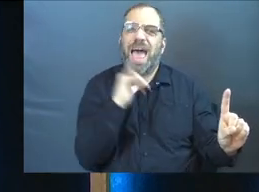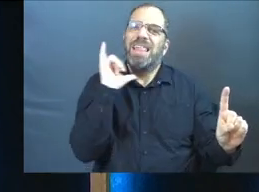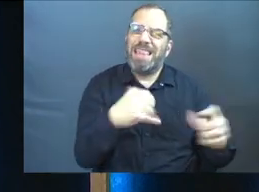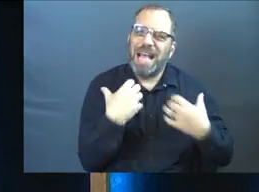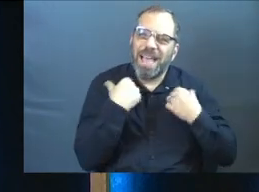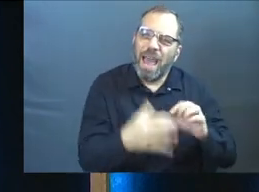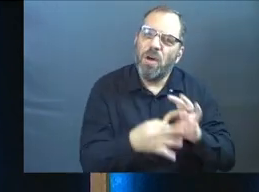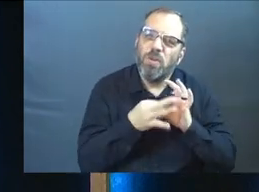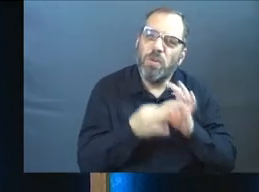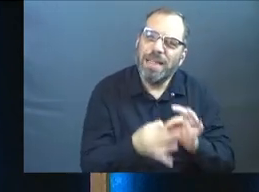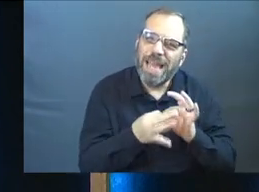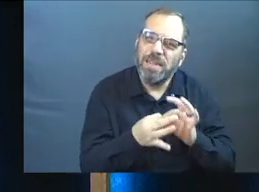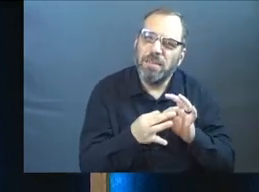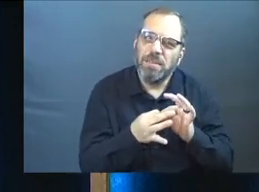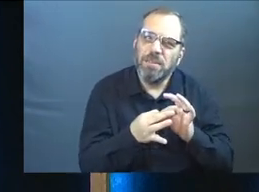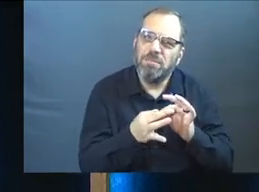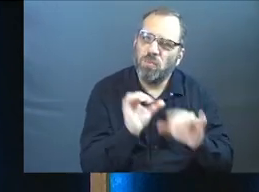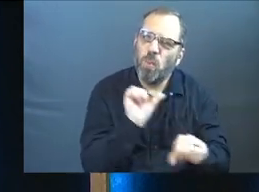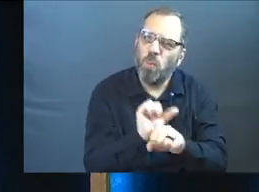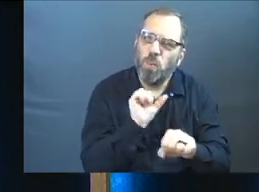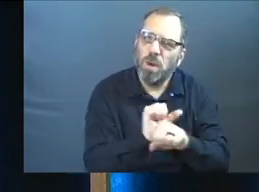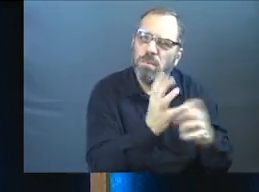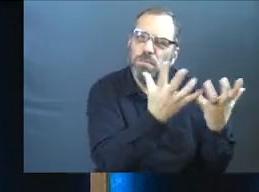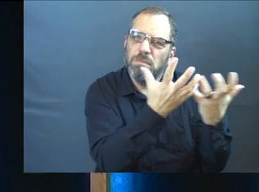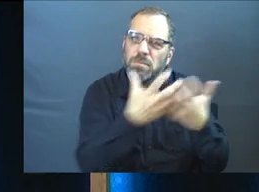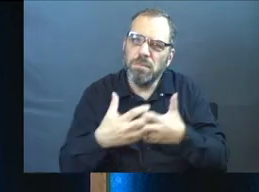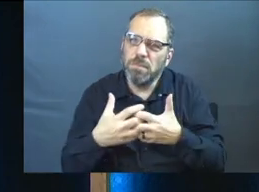way healthy relationships are supposed to work.